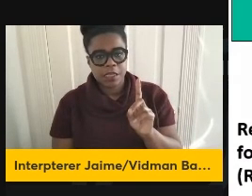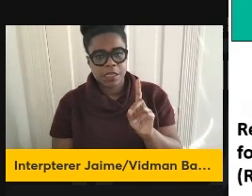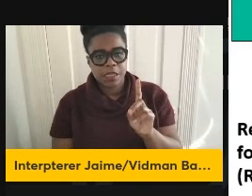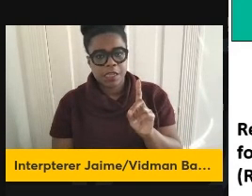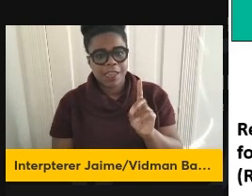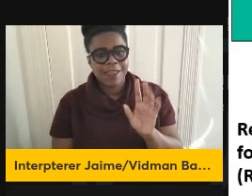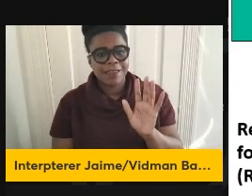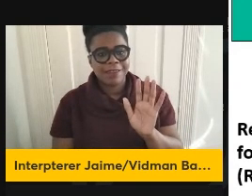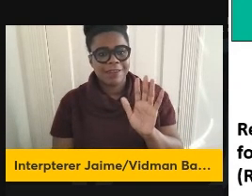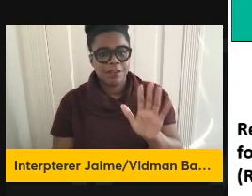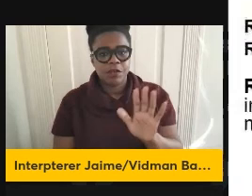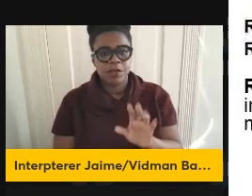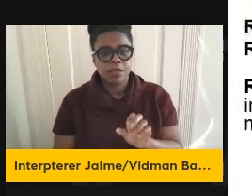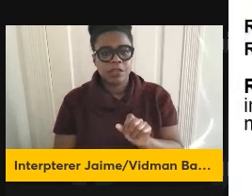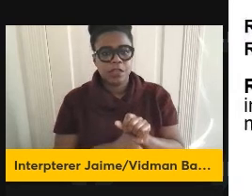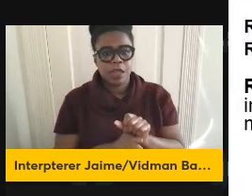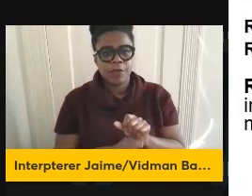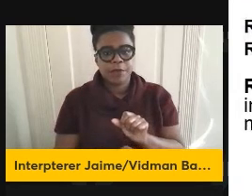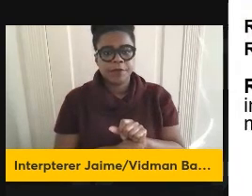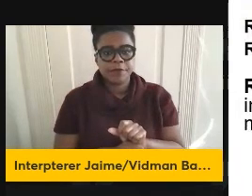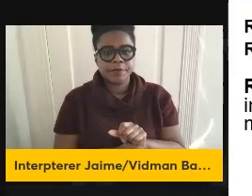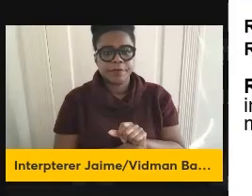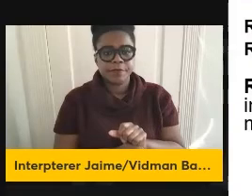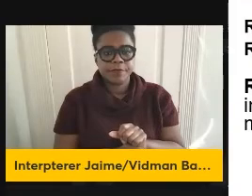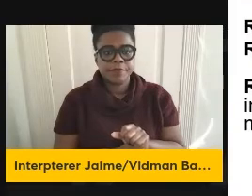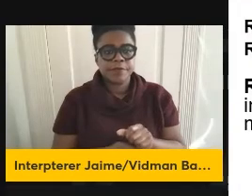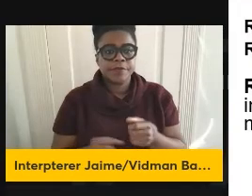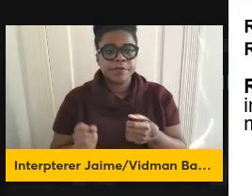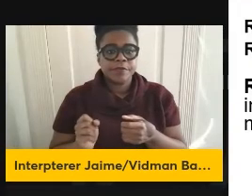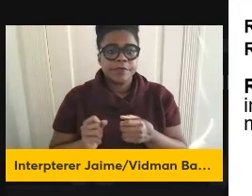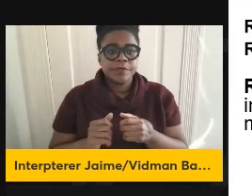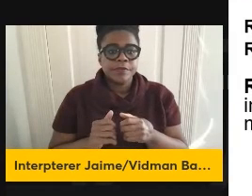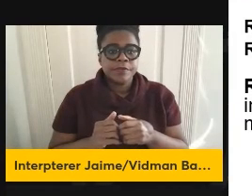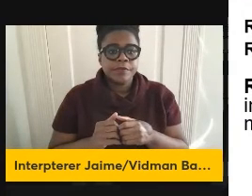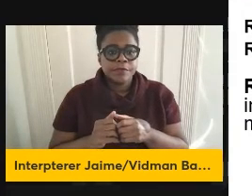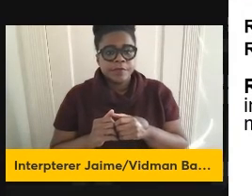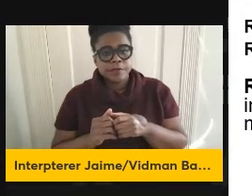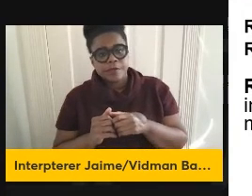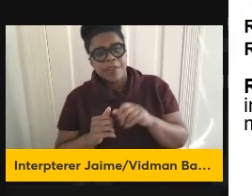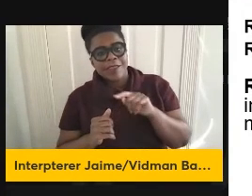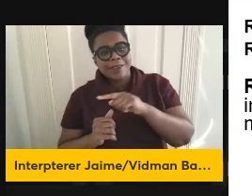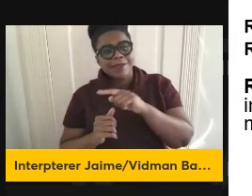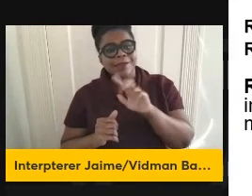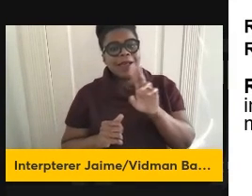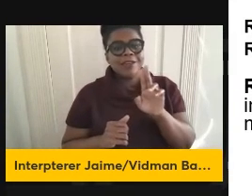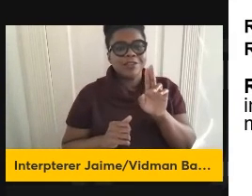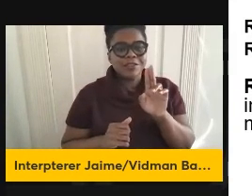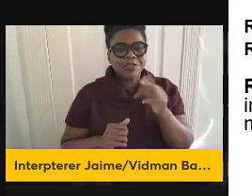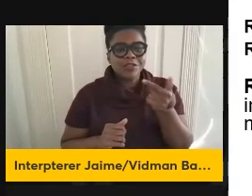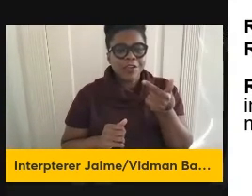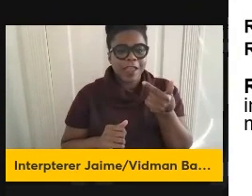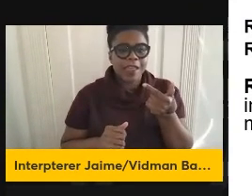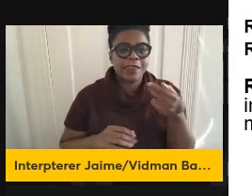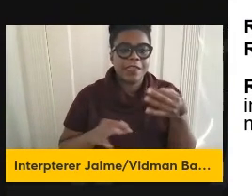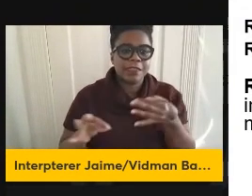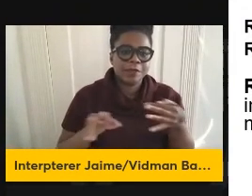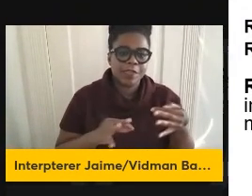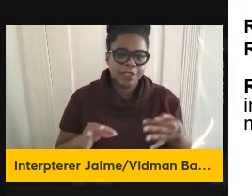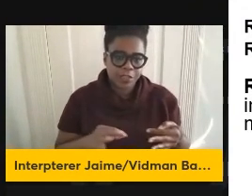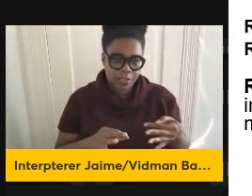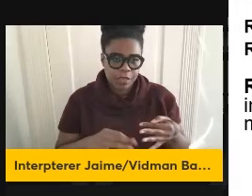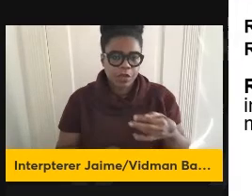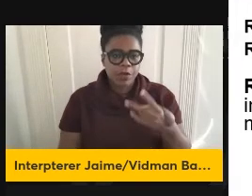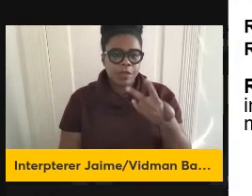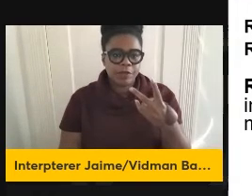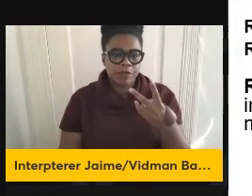job. So the next slide here is undergraduate student. We have two